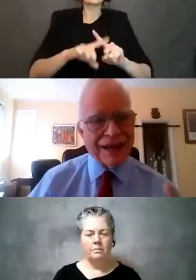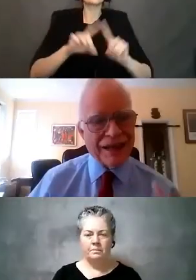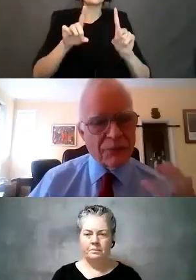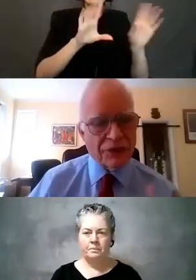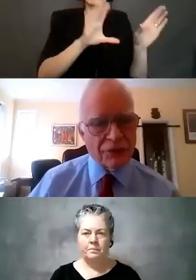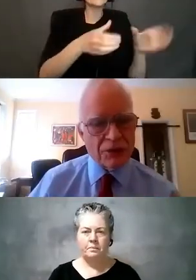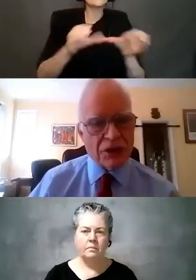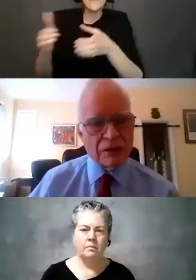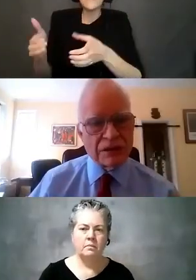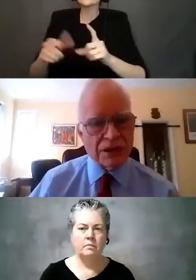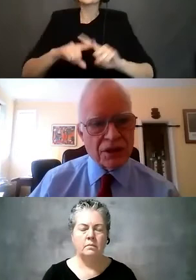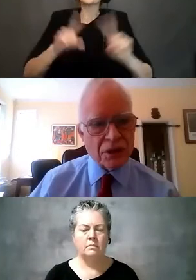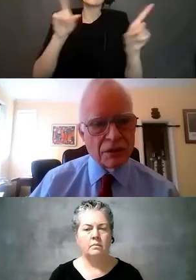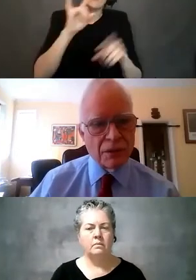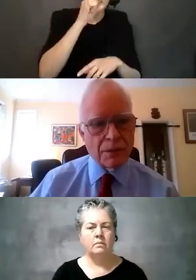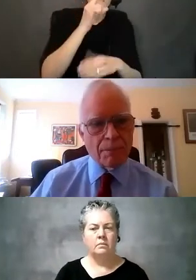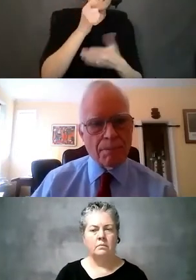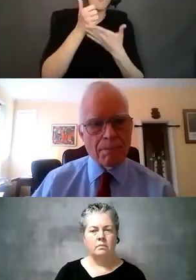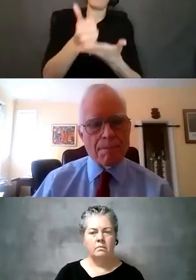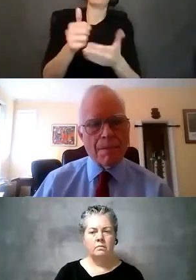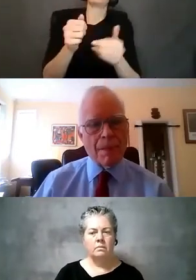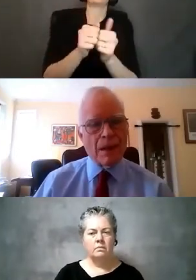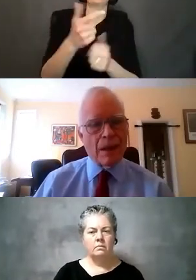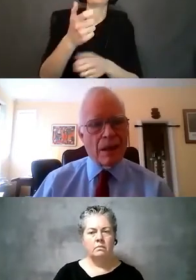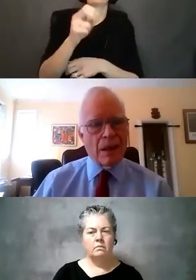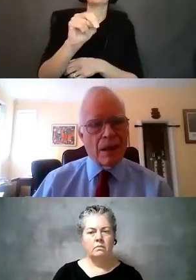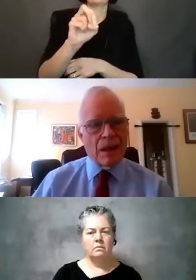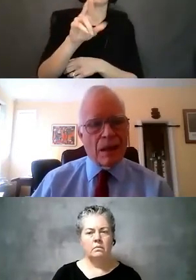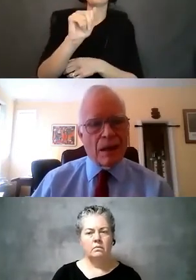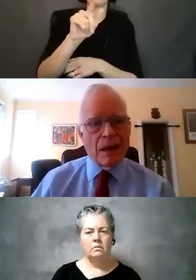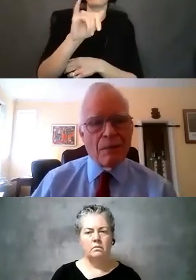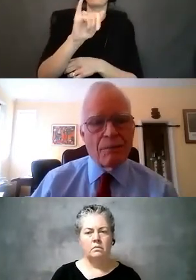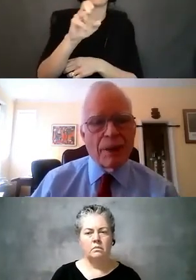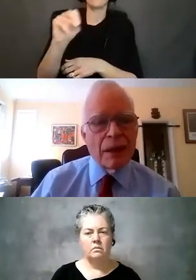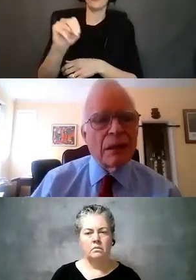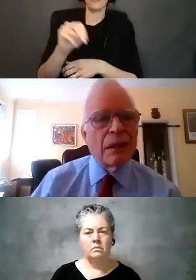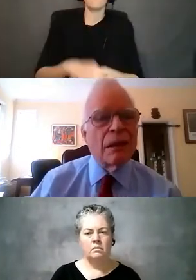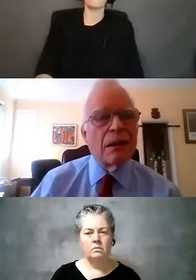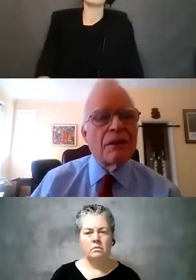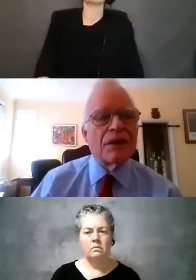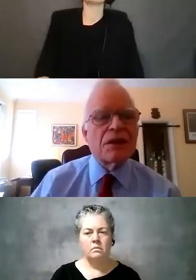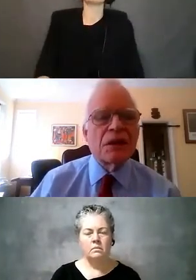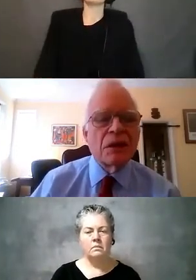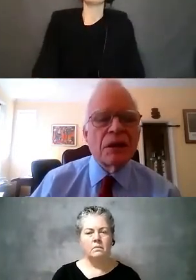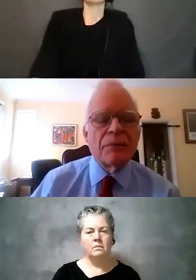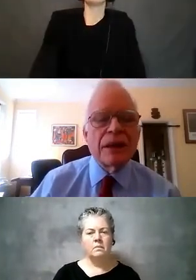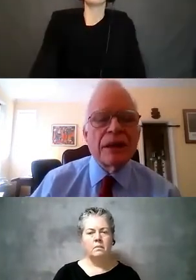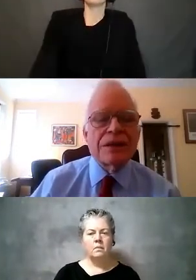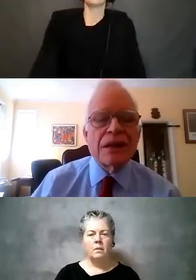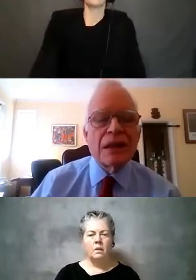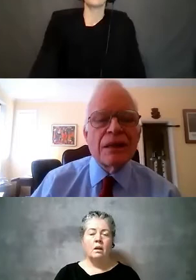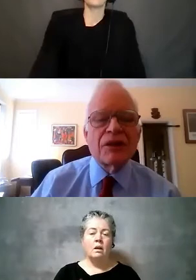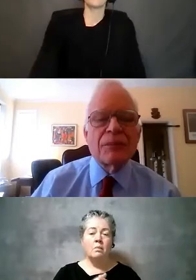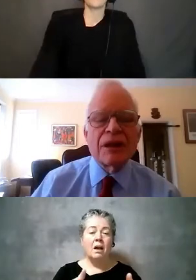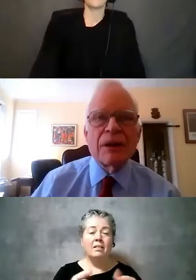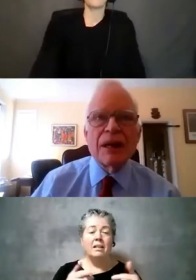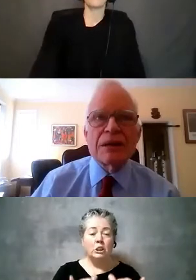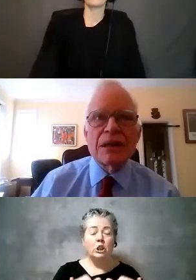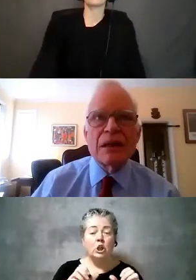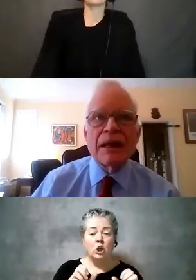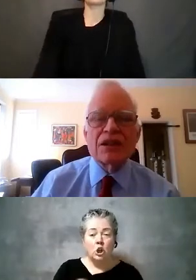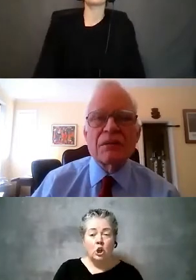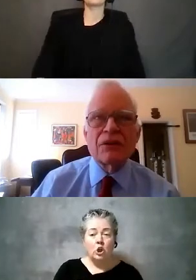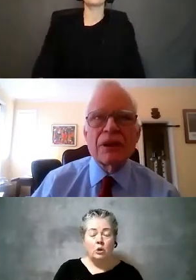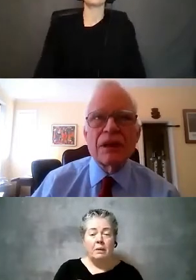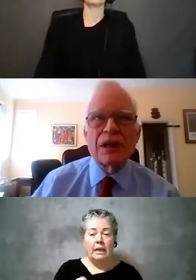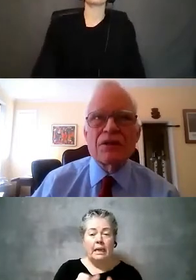That helps us with generalization. But there still could be an incentive to minimize